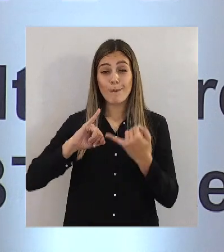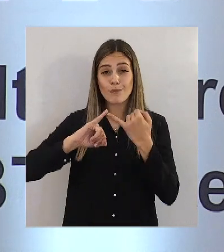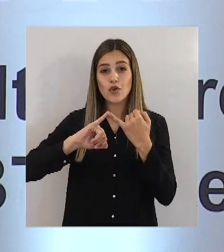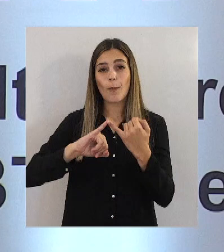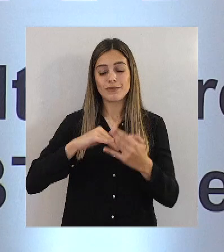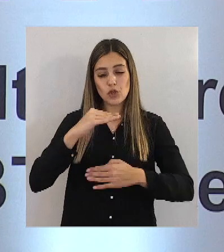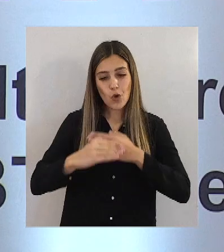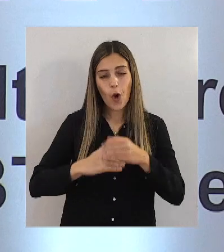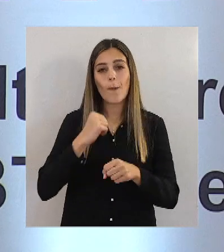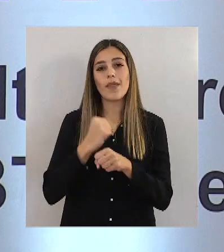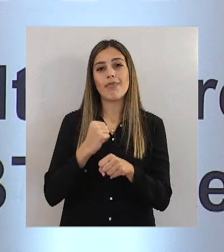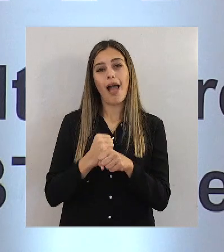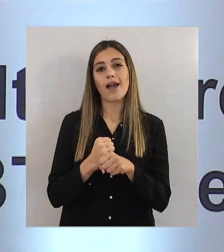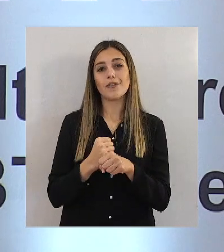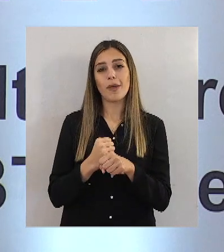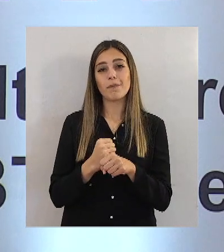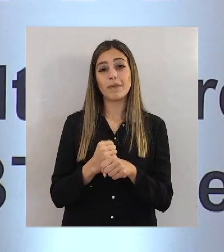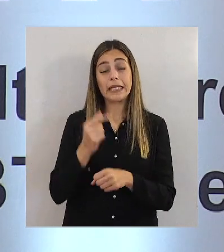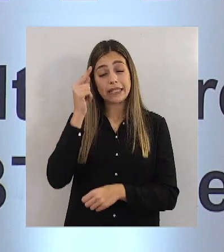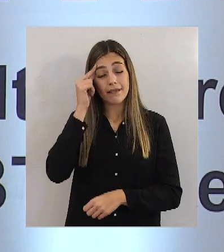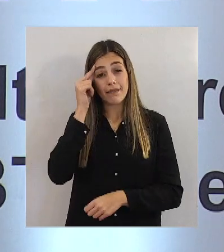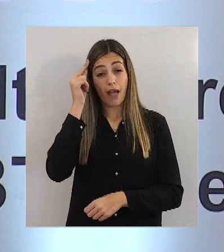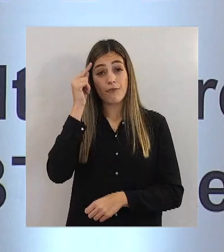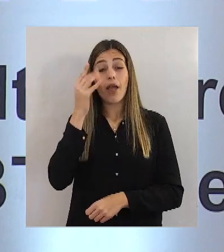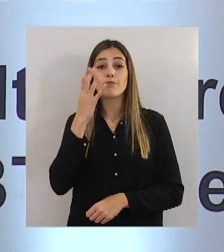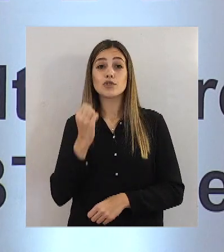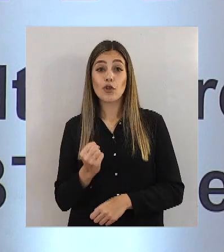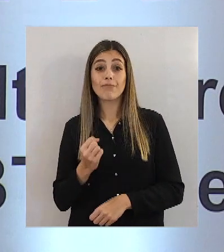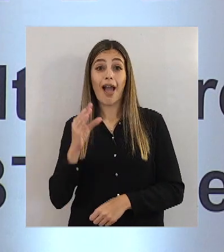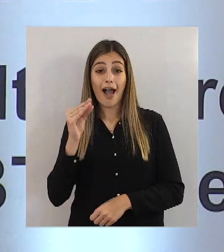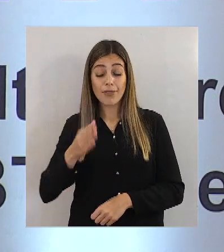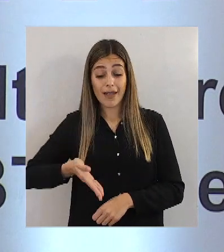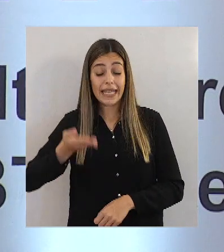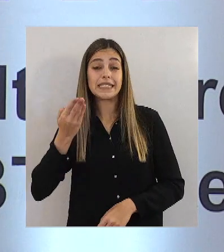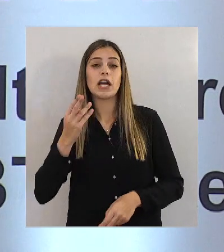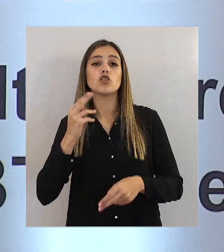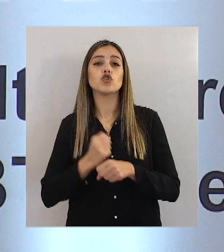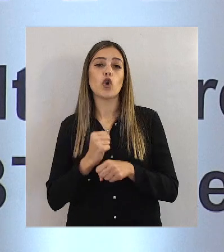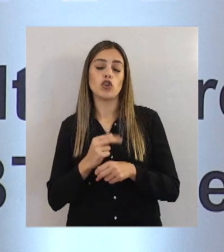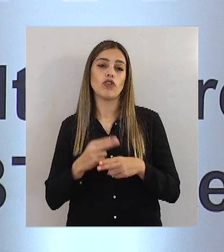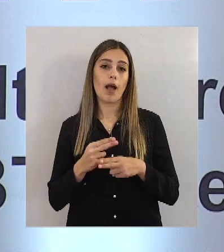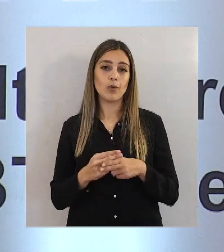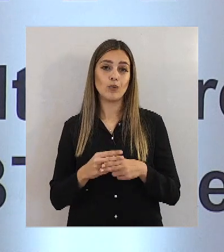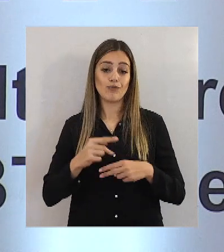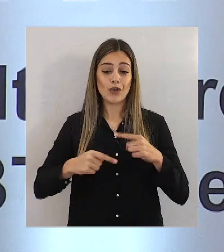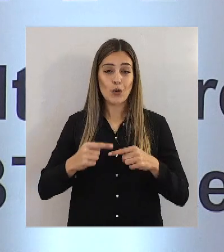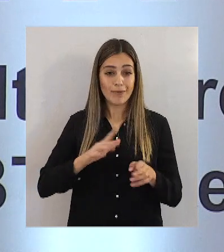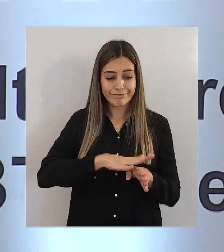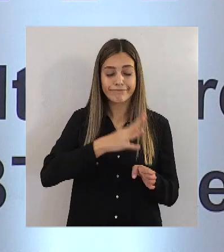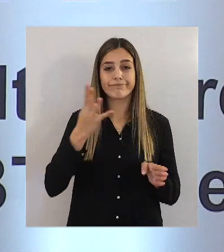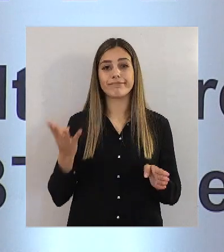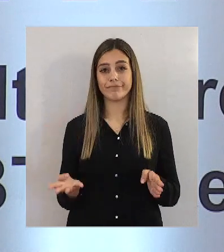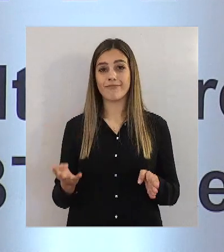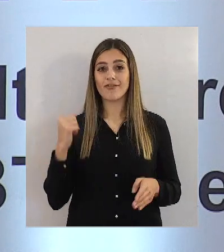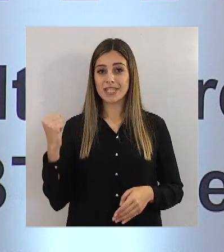so much more we need to do. You know, a number of weeks ago, I had a conversation with Gabby